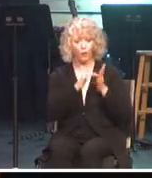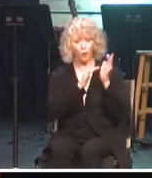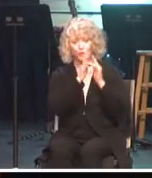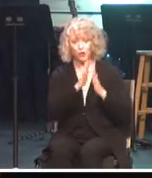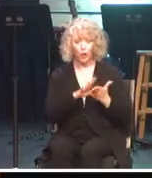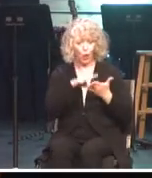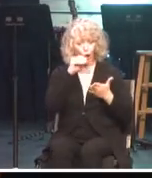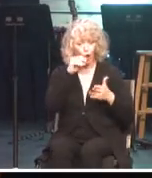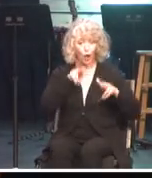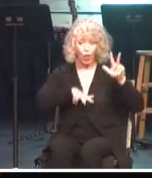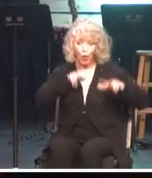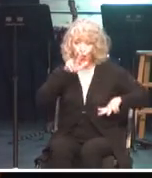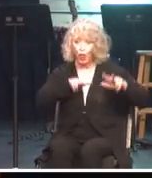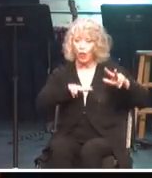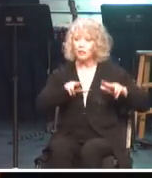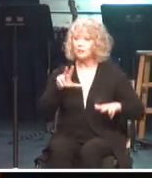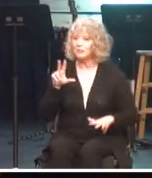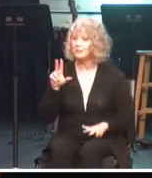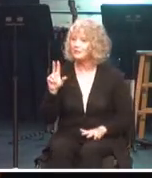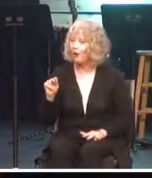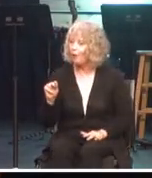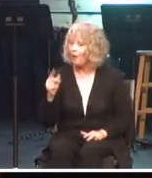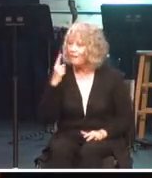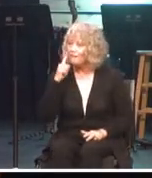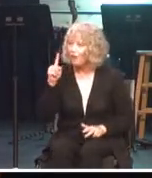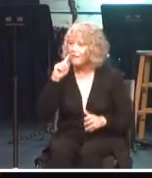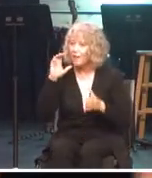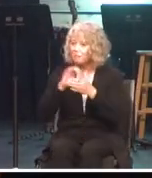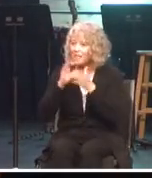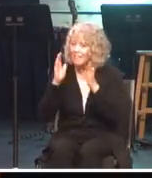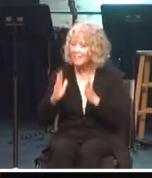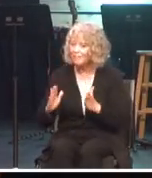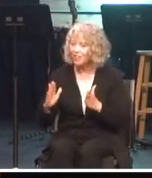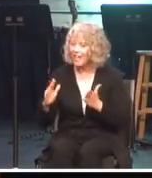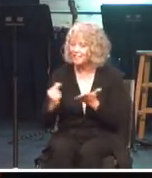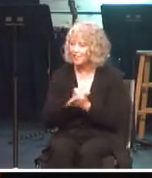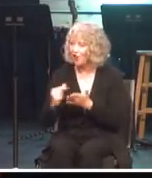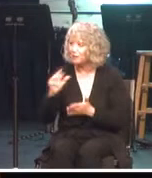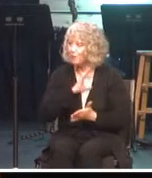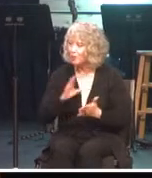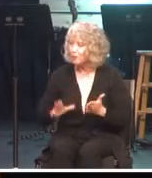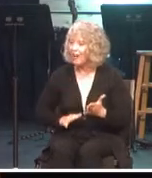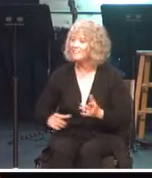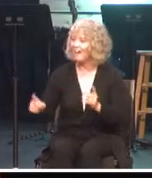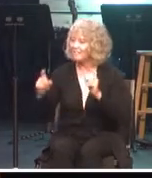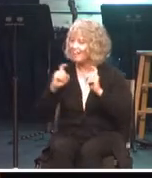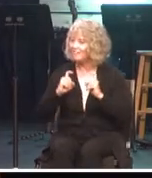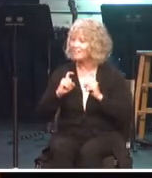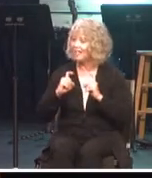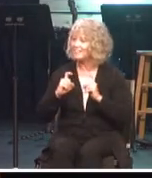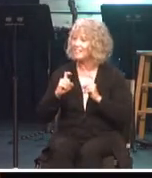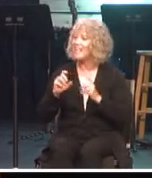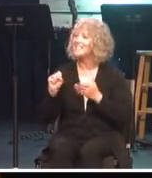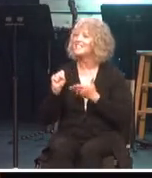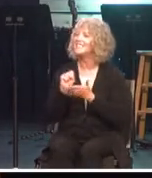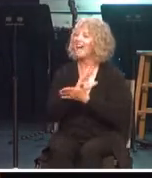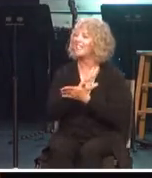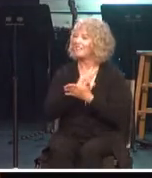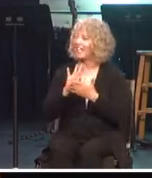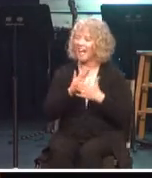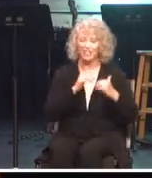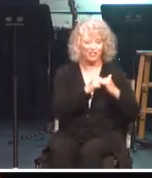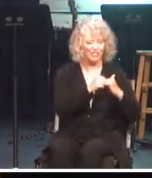No, for the believer, it is the gospel of Christ that also sanctifies us.